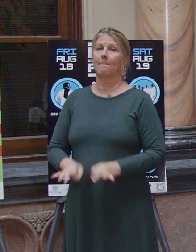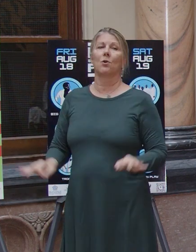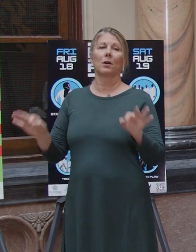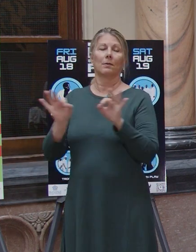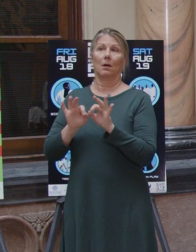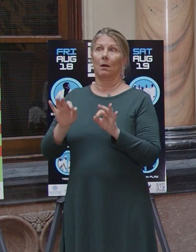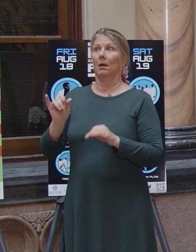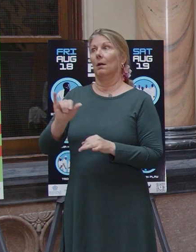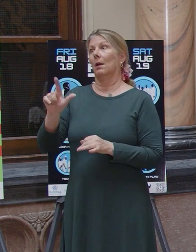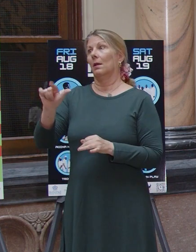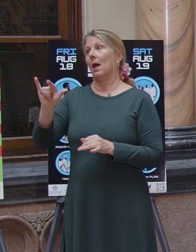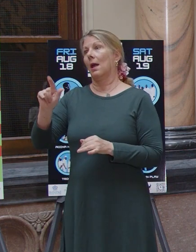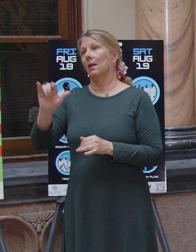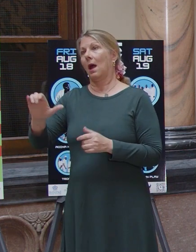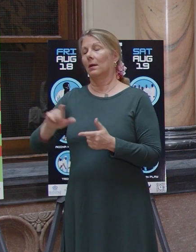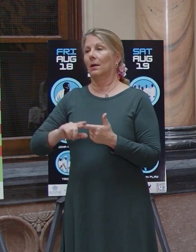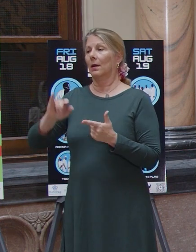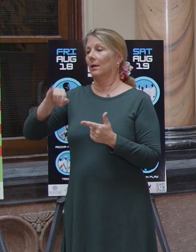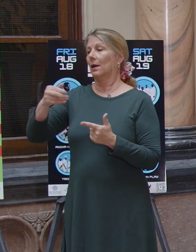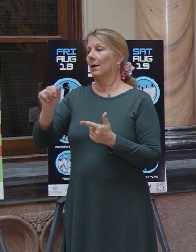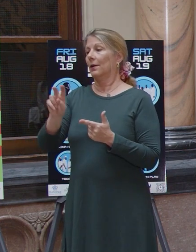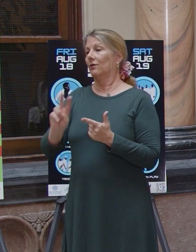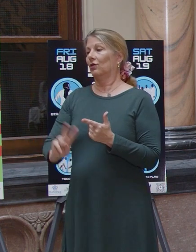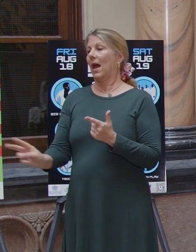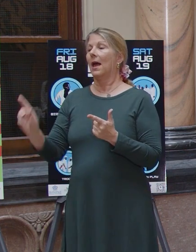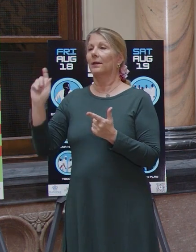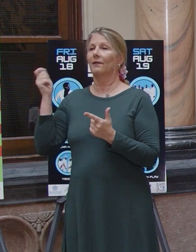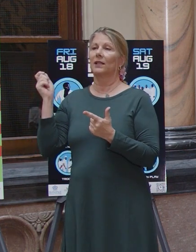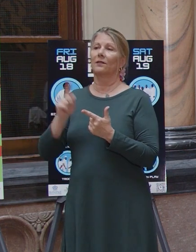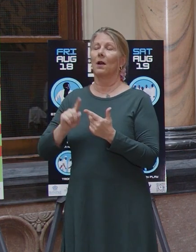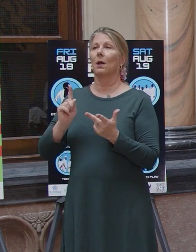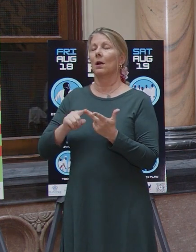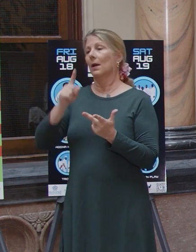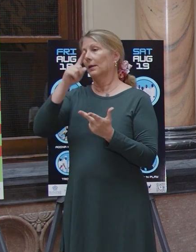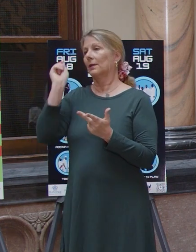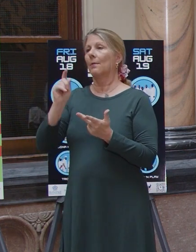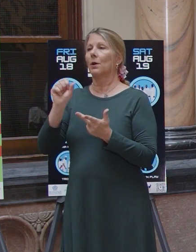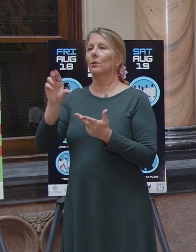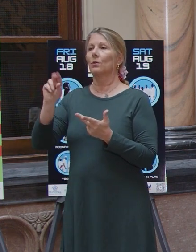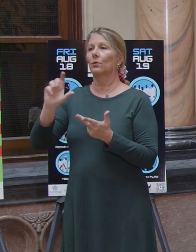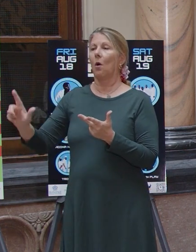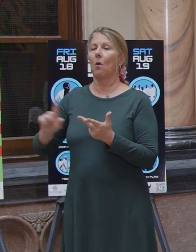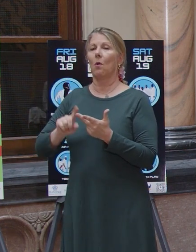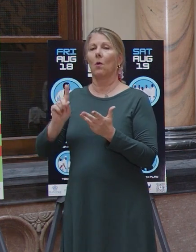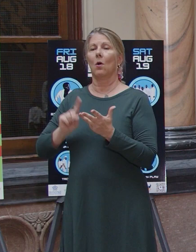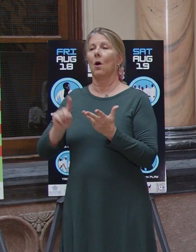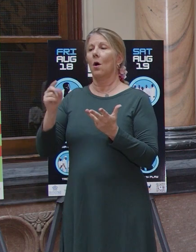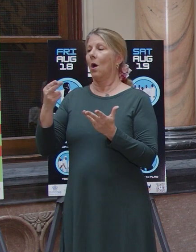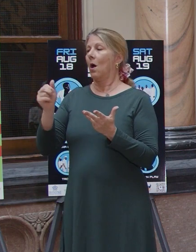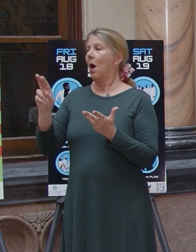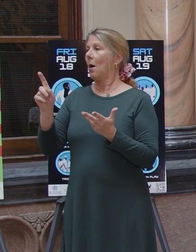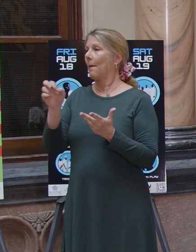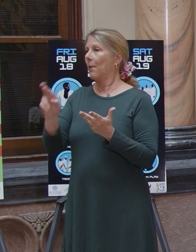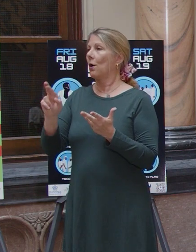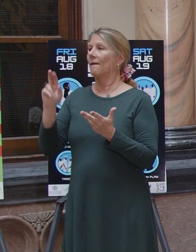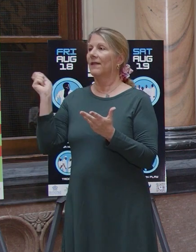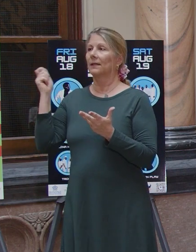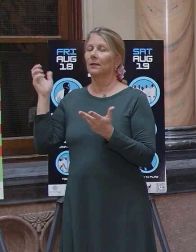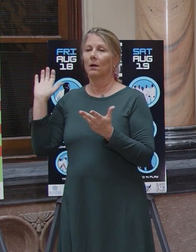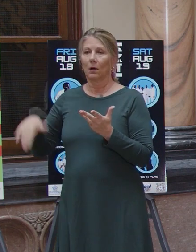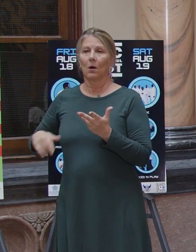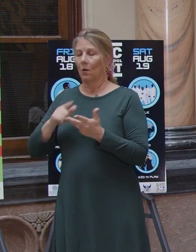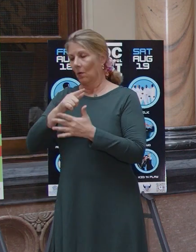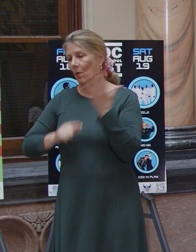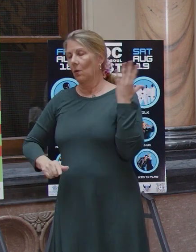Lilac Festival, the Jazz Fest, the Summer Soul Fest, the Harbor Fest, the Square Fair, all of these festivals, all of these events